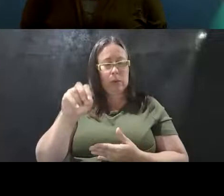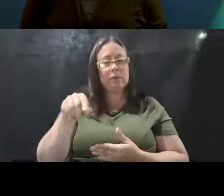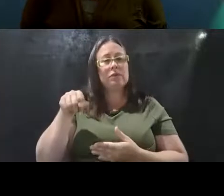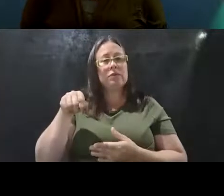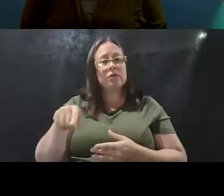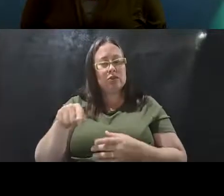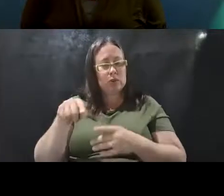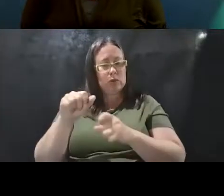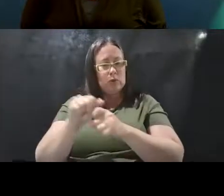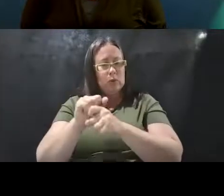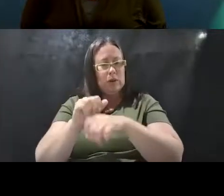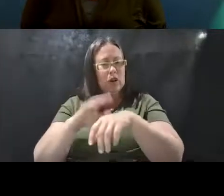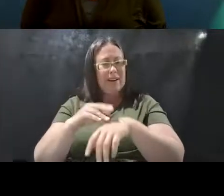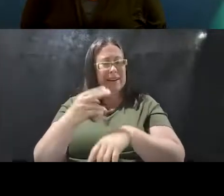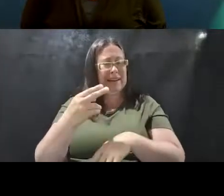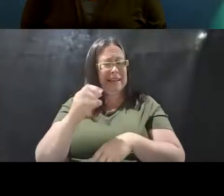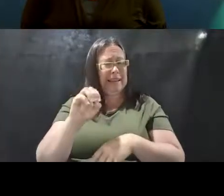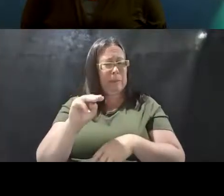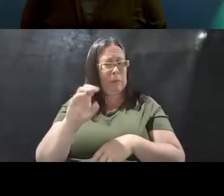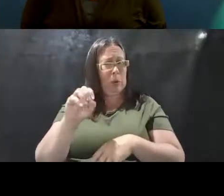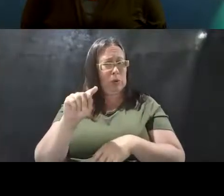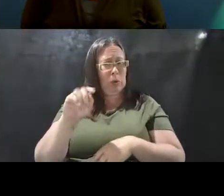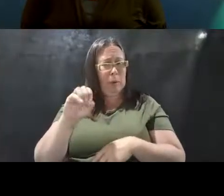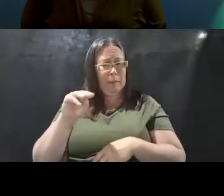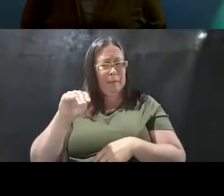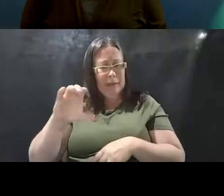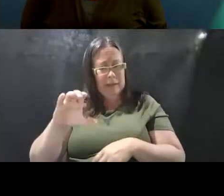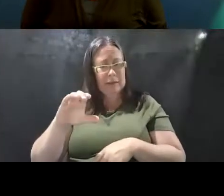hematopoietic stem cells with James DeGregory.